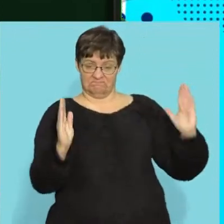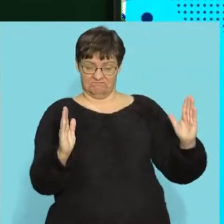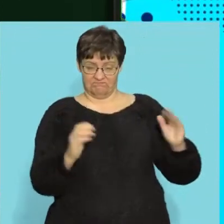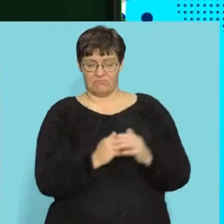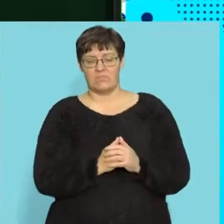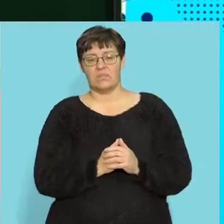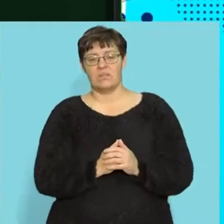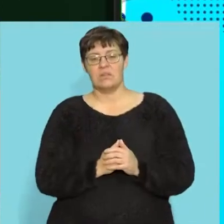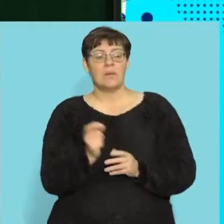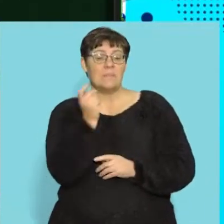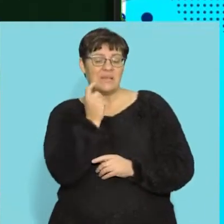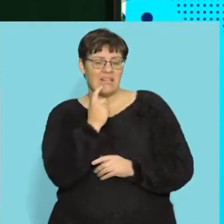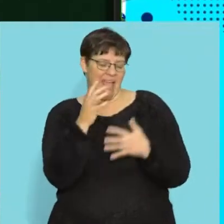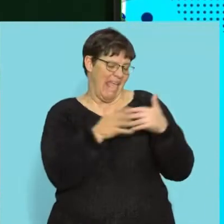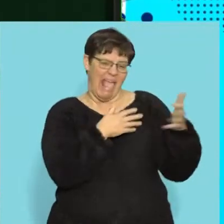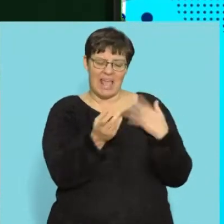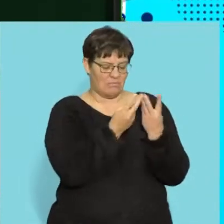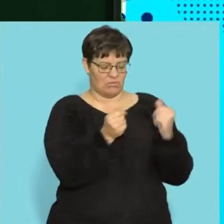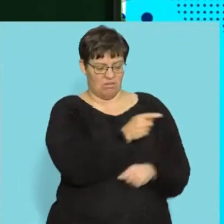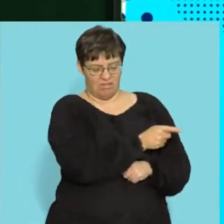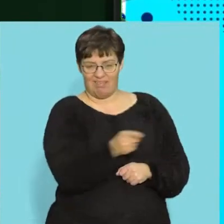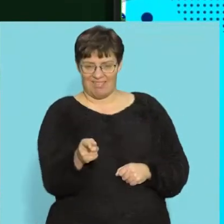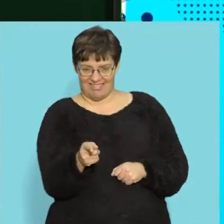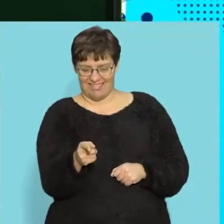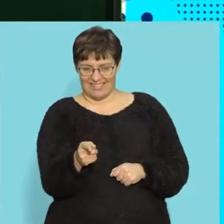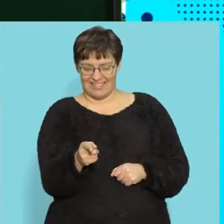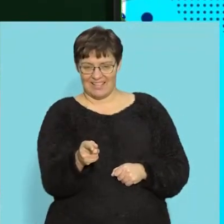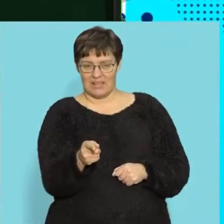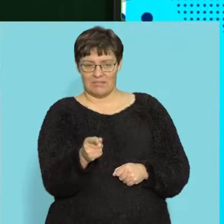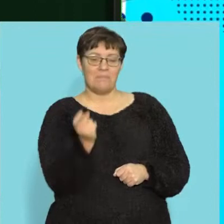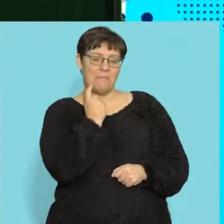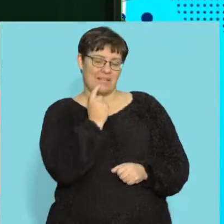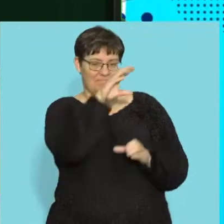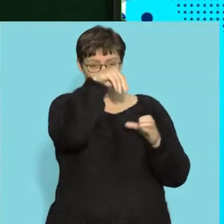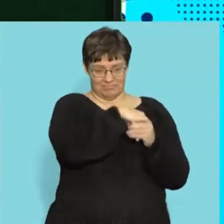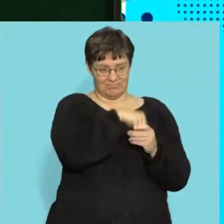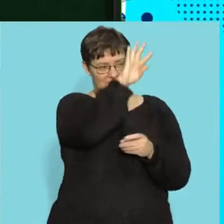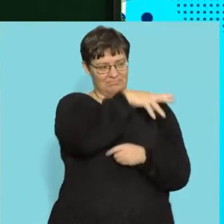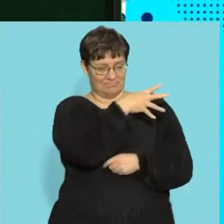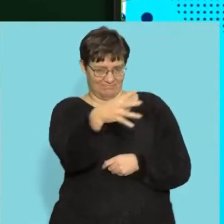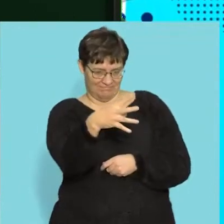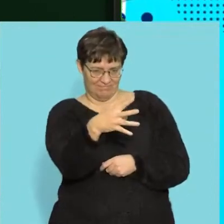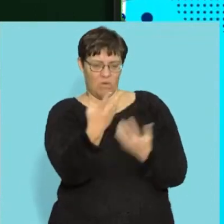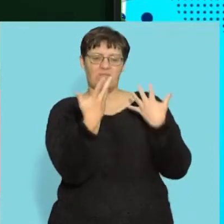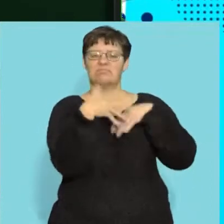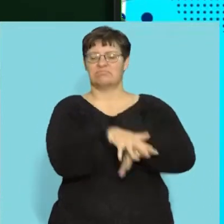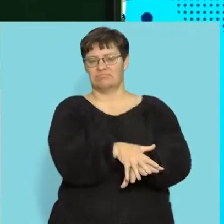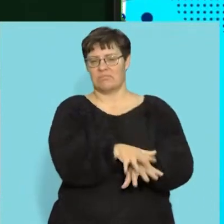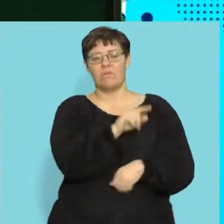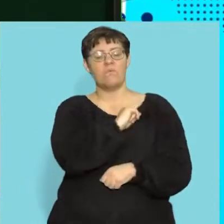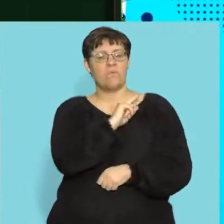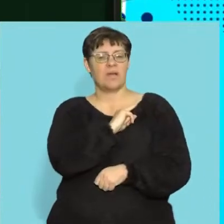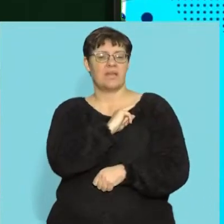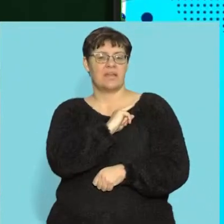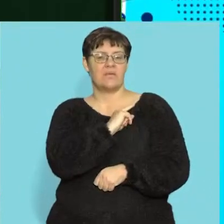any material that can be classified as a metal in a periodic table, or a combination, because we also have what we call alloys,